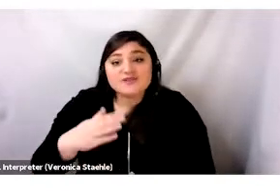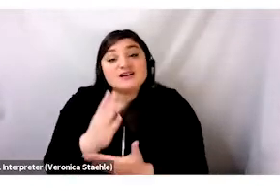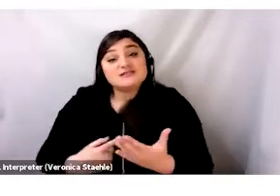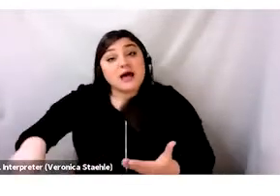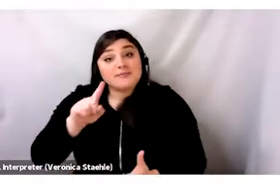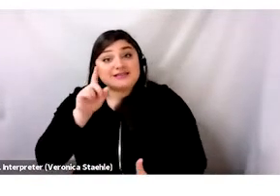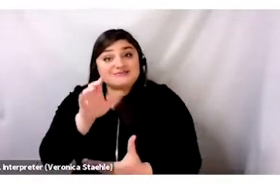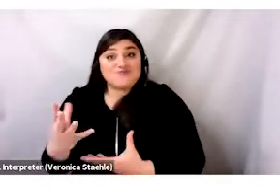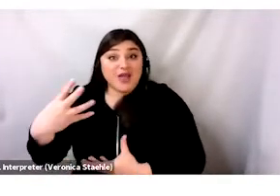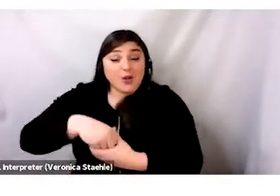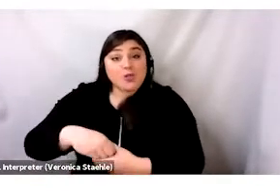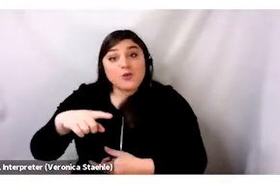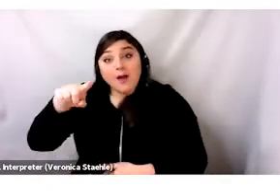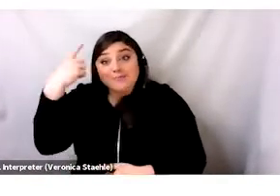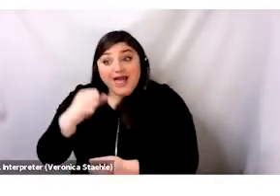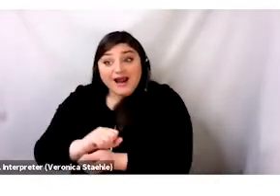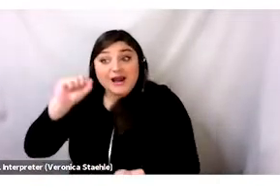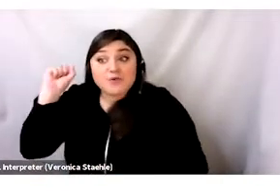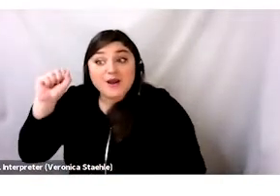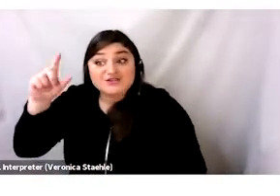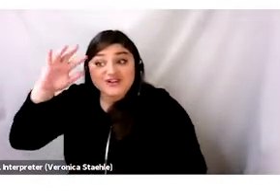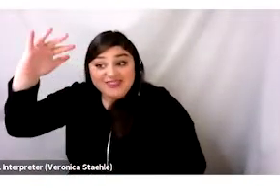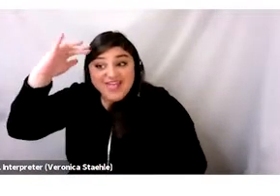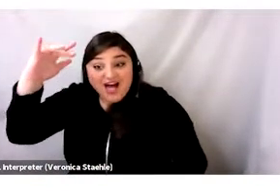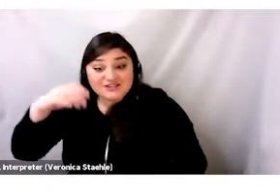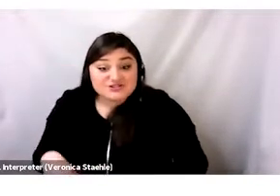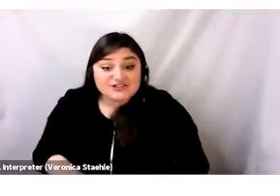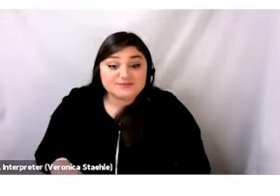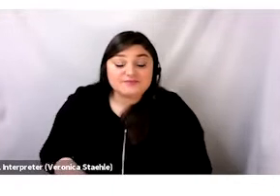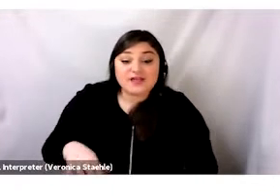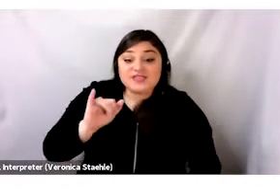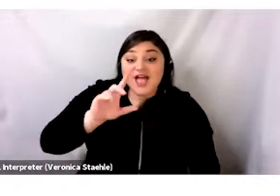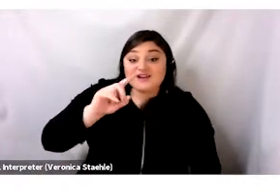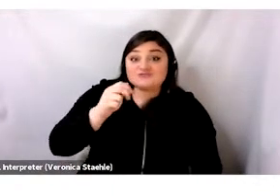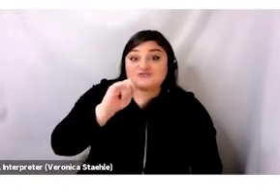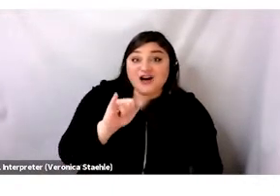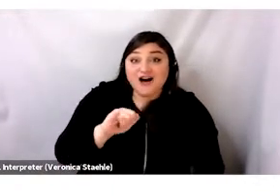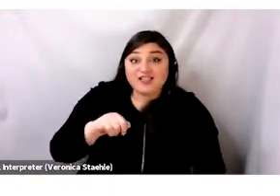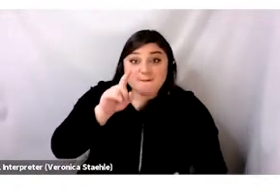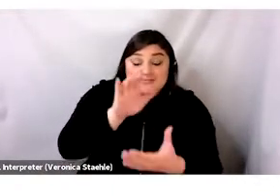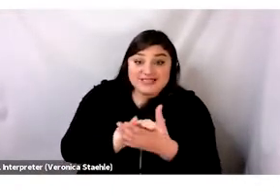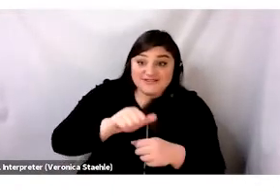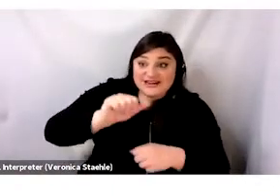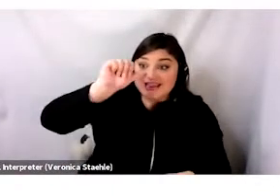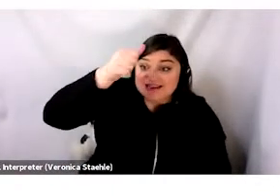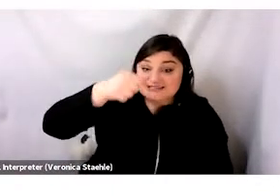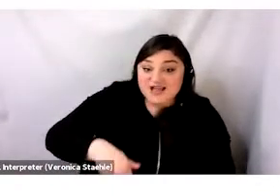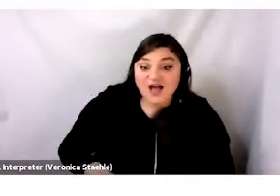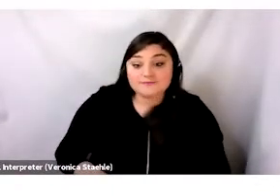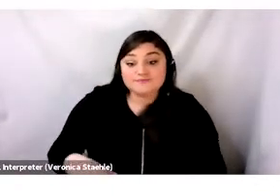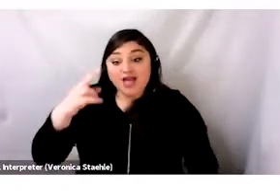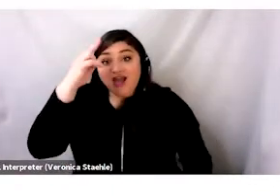theology, um, the Dalit movement in India, Catholic liberation theology